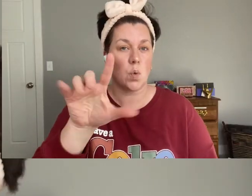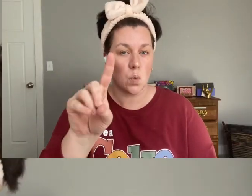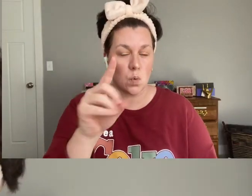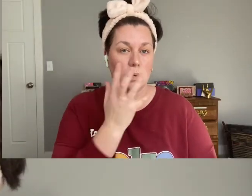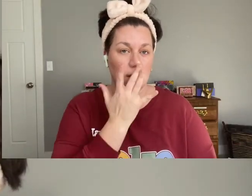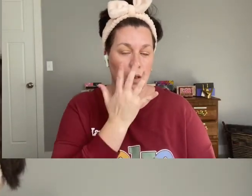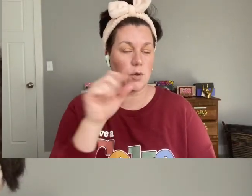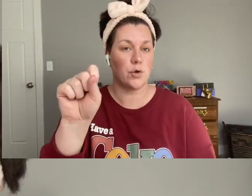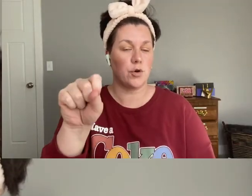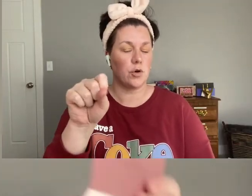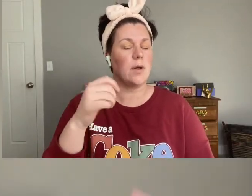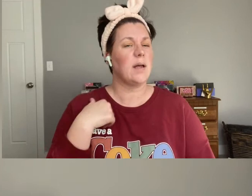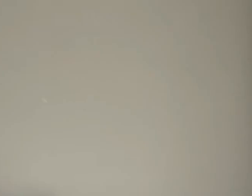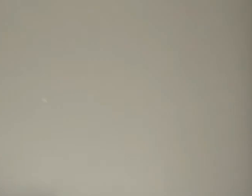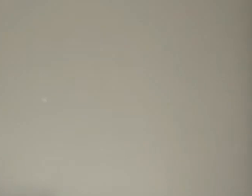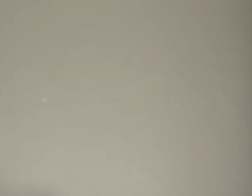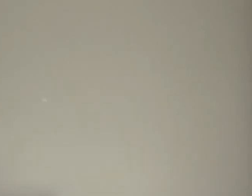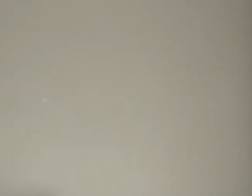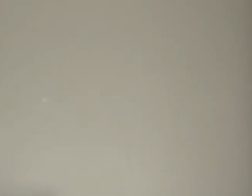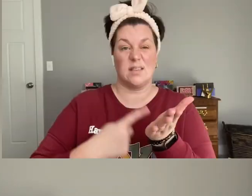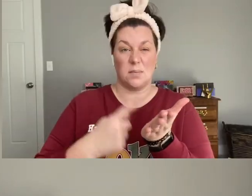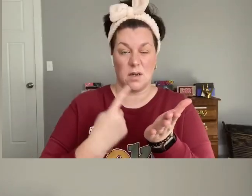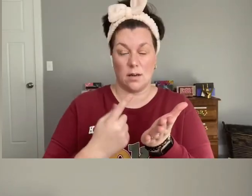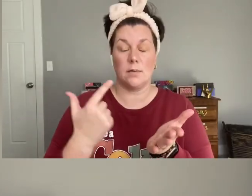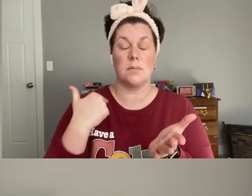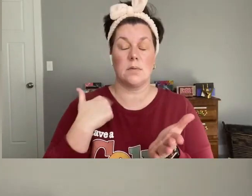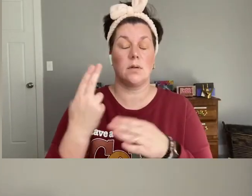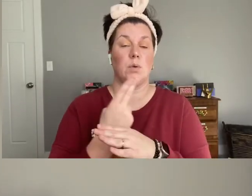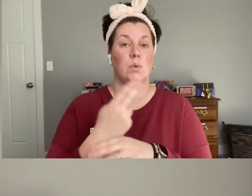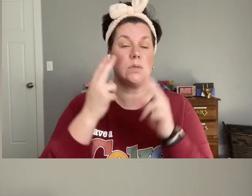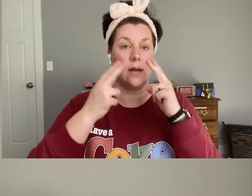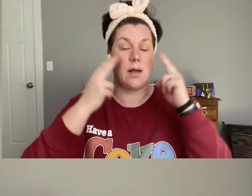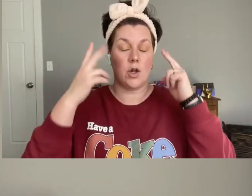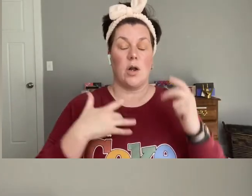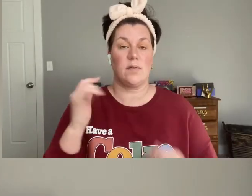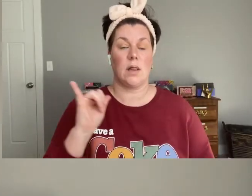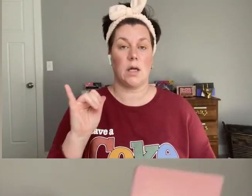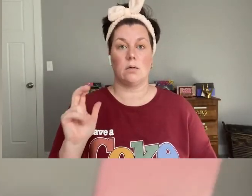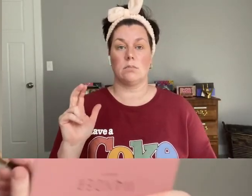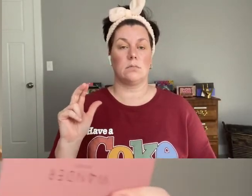very, very pretty. Sometimes you get a highlight on there and it's like,